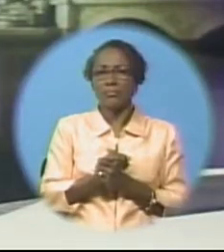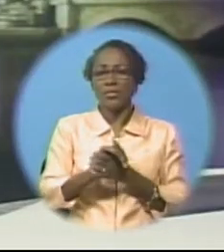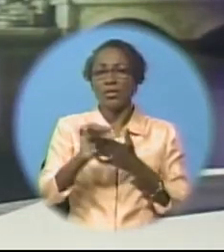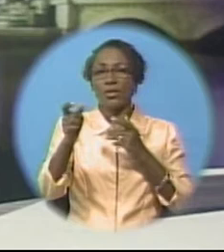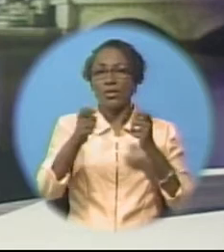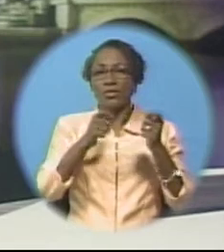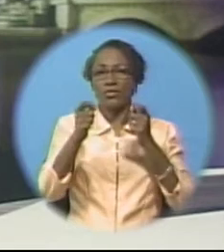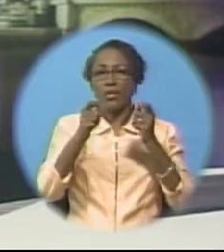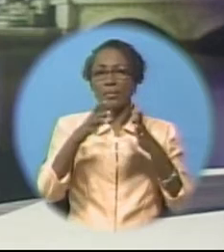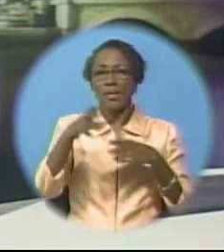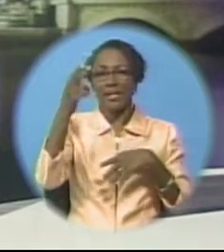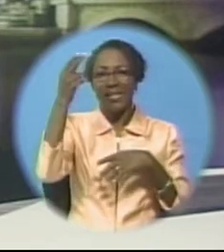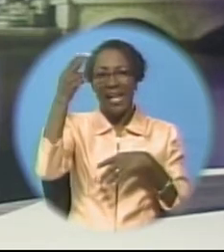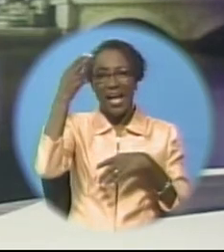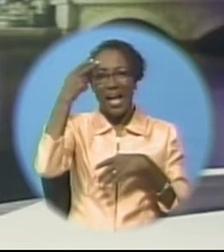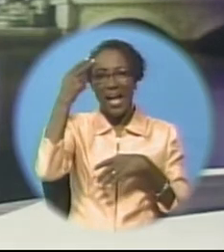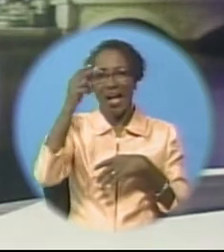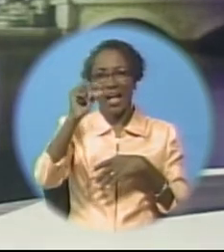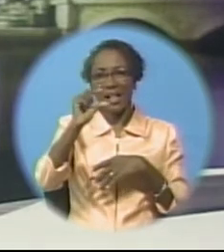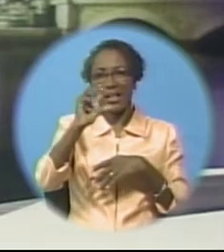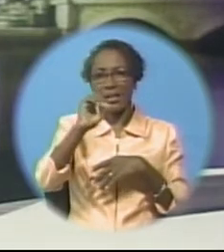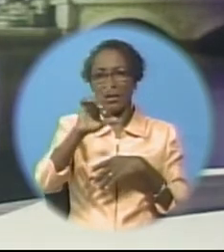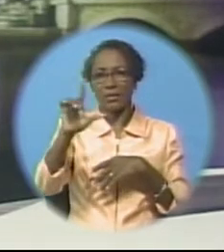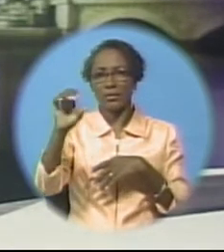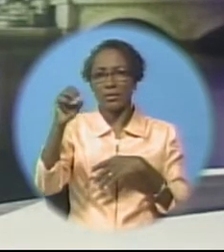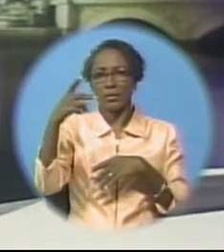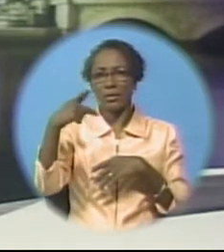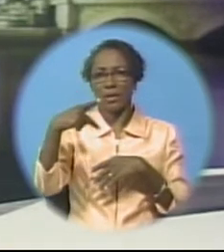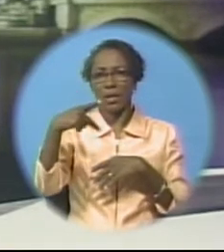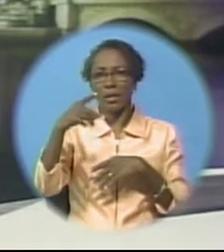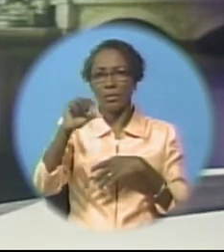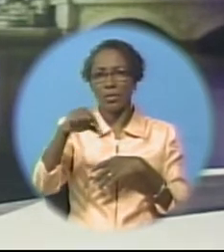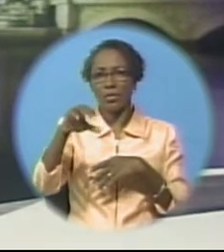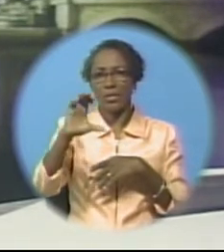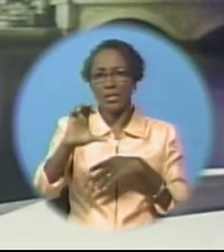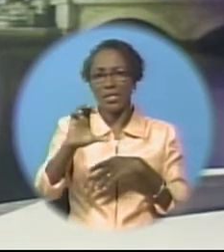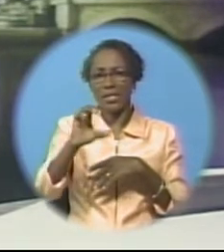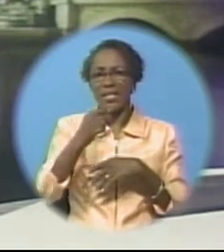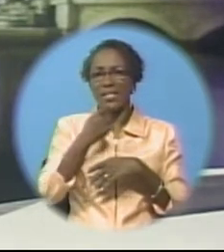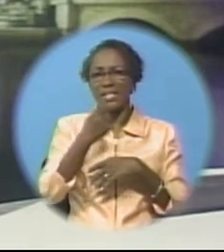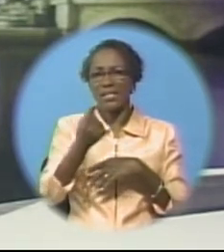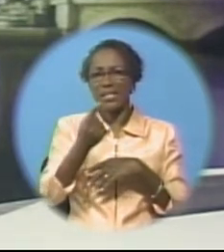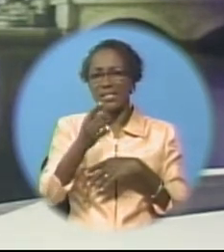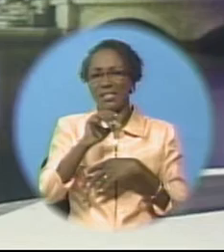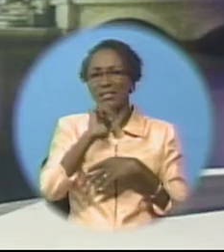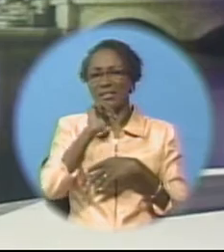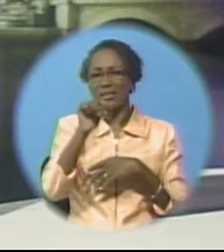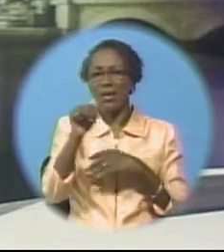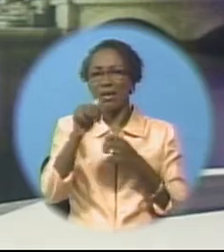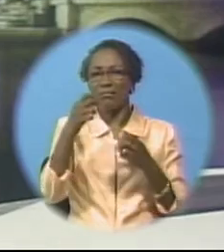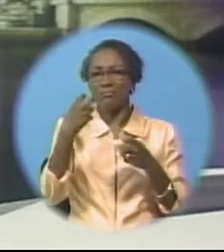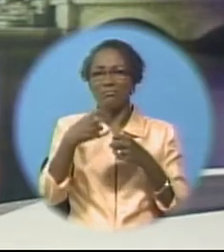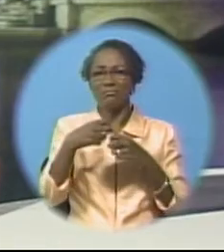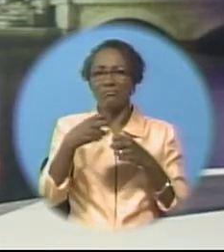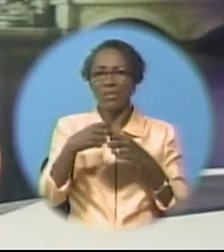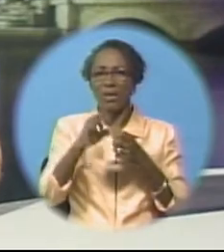Well, Tribunal Chairman Hal Gollop QC says the situation is not prejudicial nor fatal to the case.